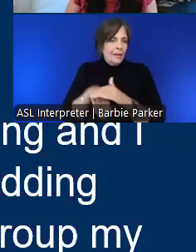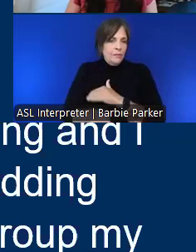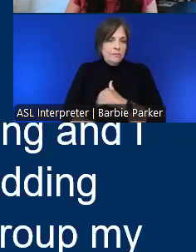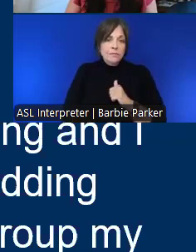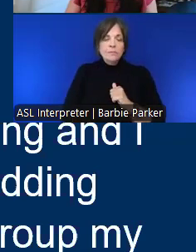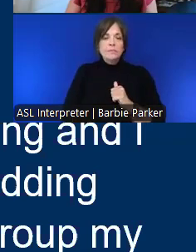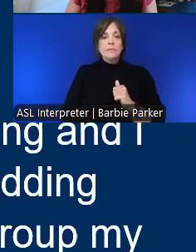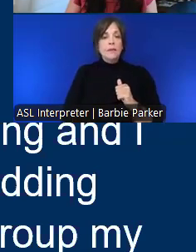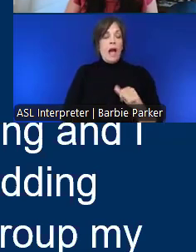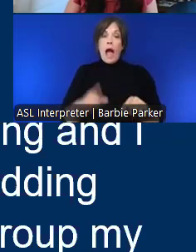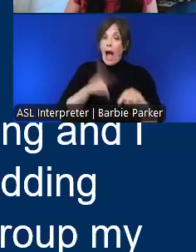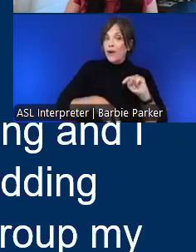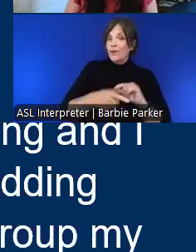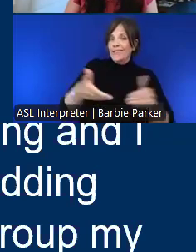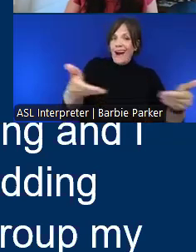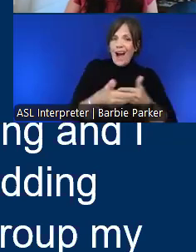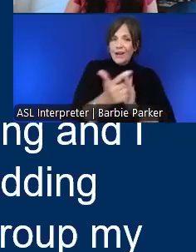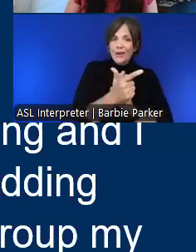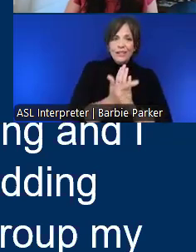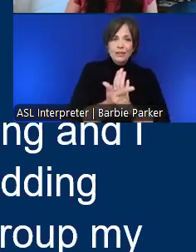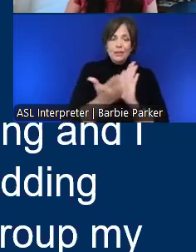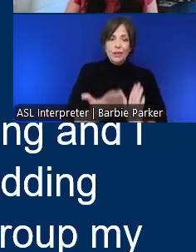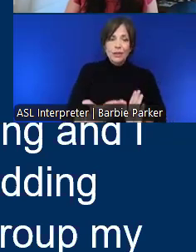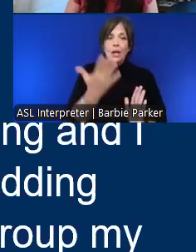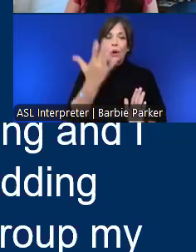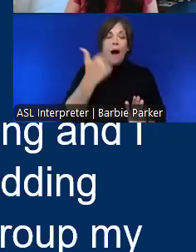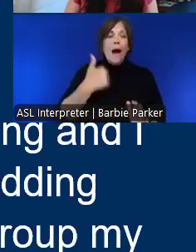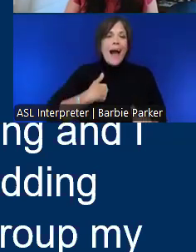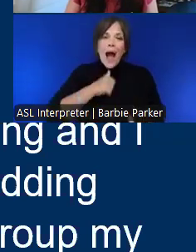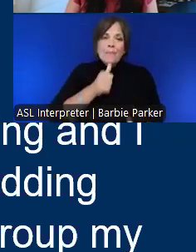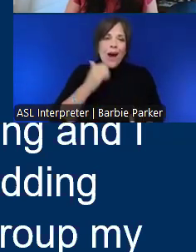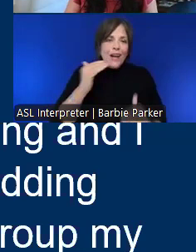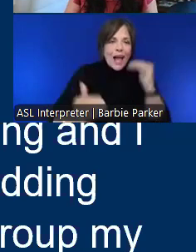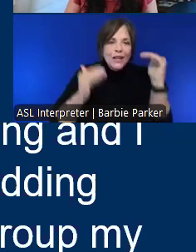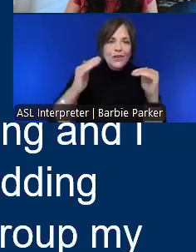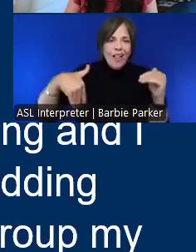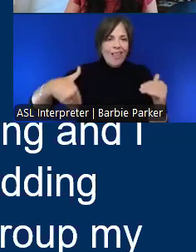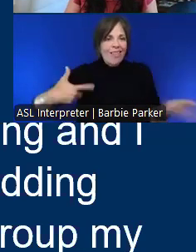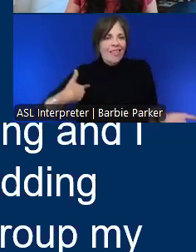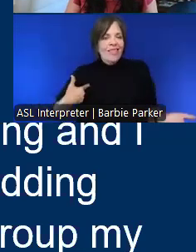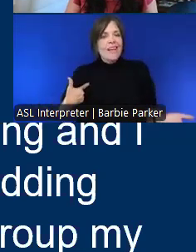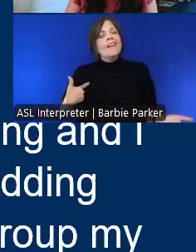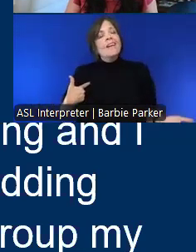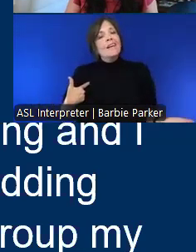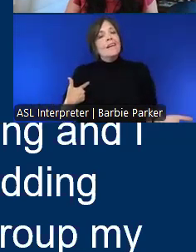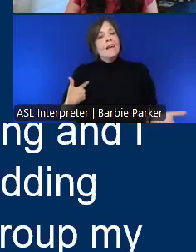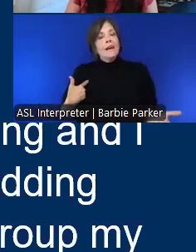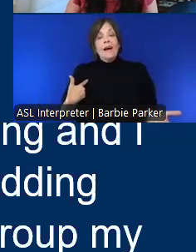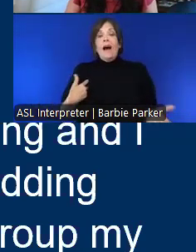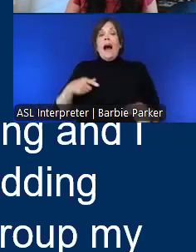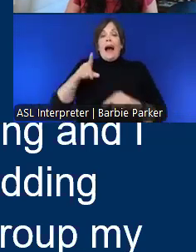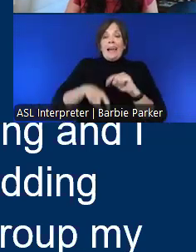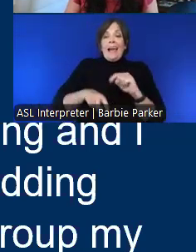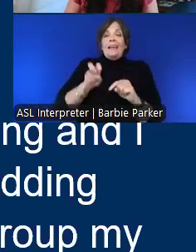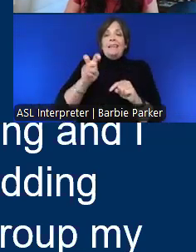attorney because I wasn't an adult. And I wouldn't have been able to even walk out the door because in